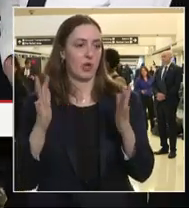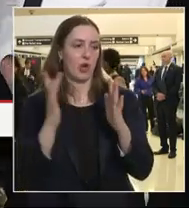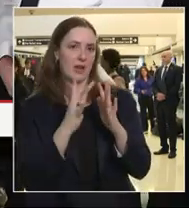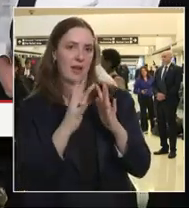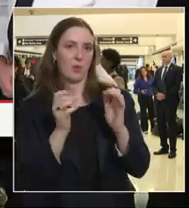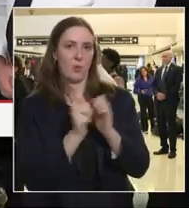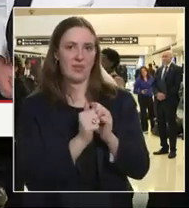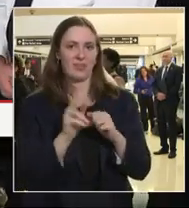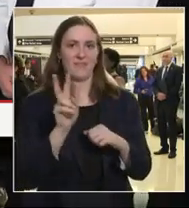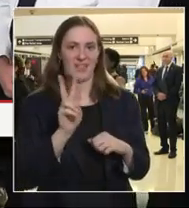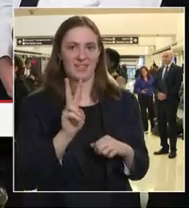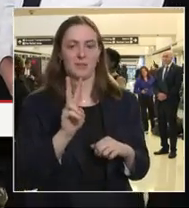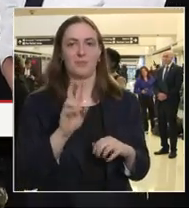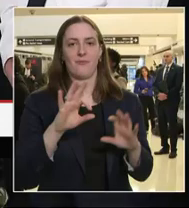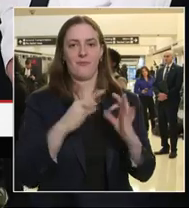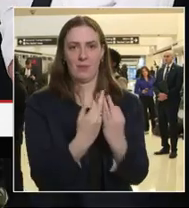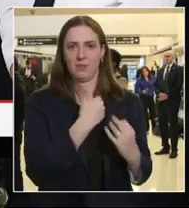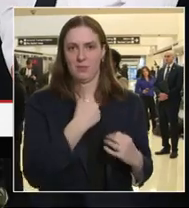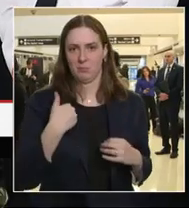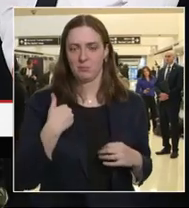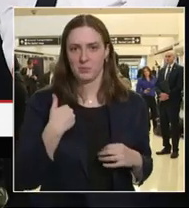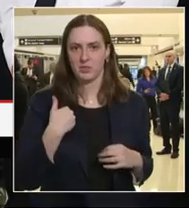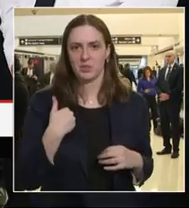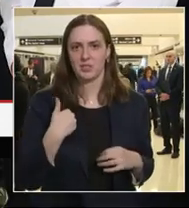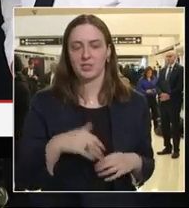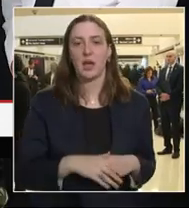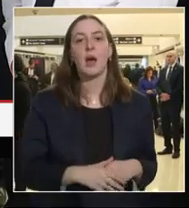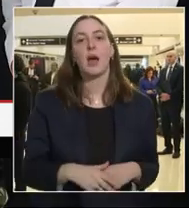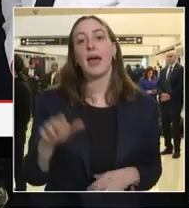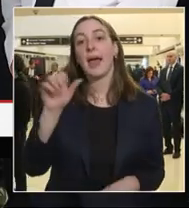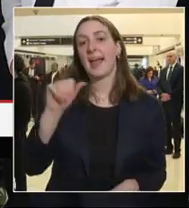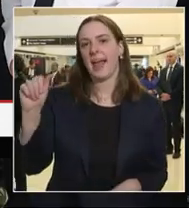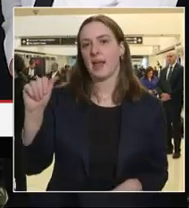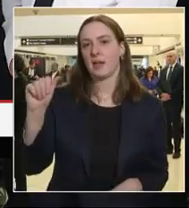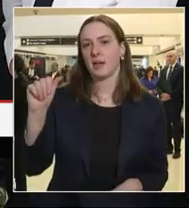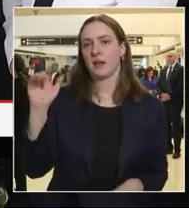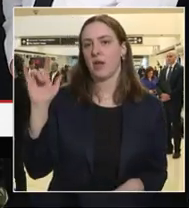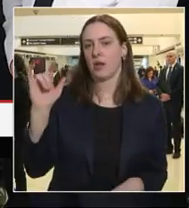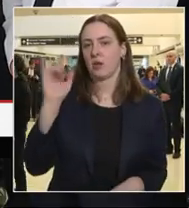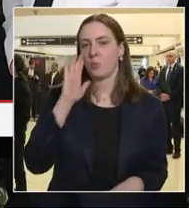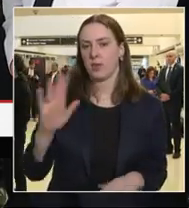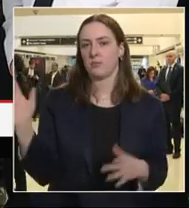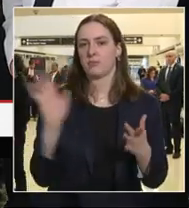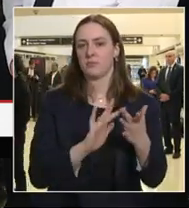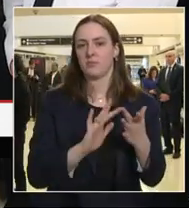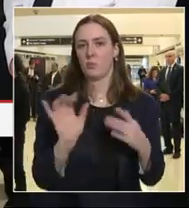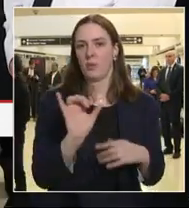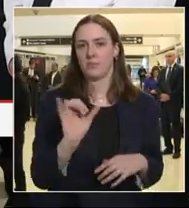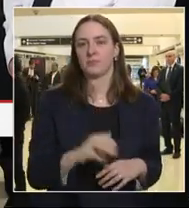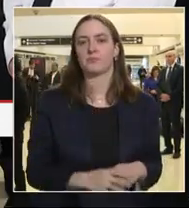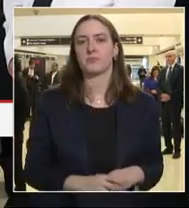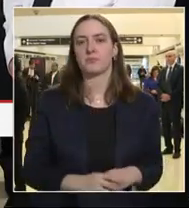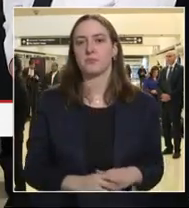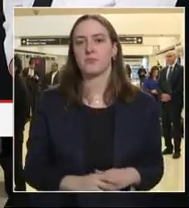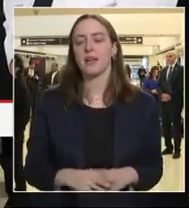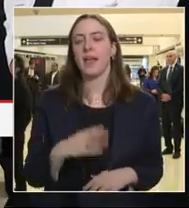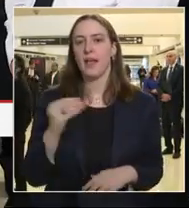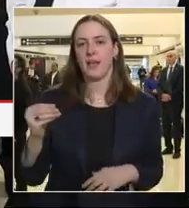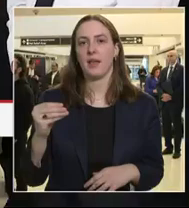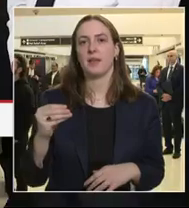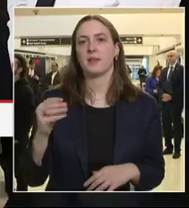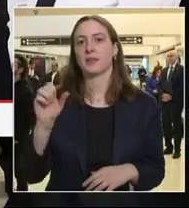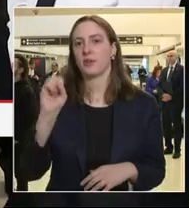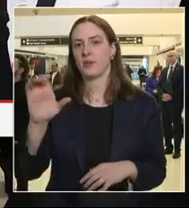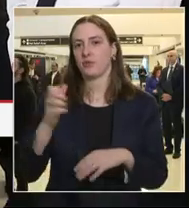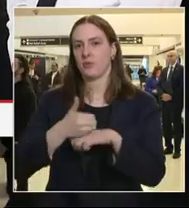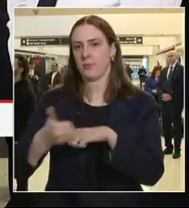victims. I believe American is going to be involved with that as well, and so will the FAA and the Department of Transportation. Secretary Duffy? We're going to take some